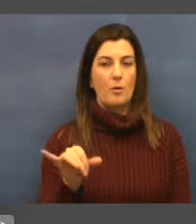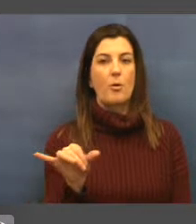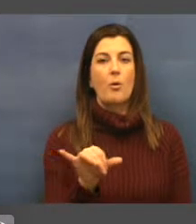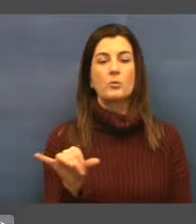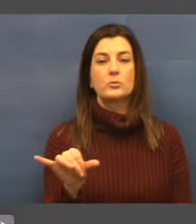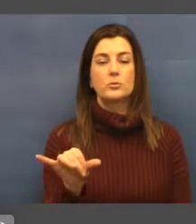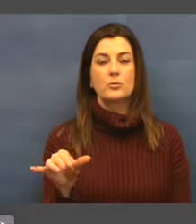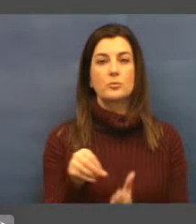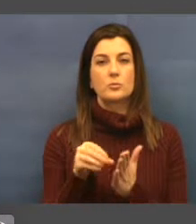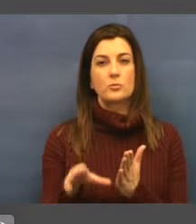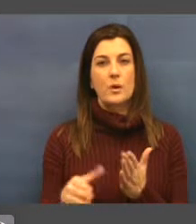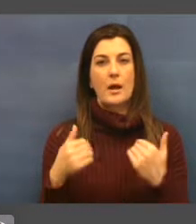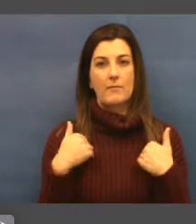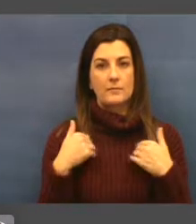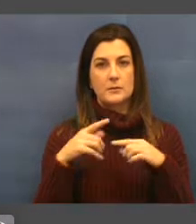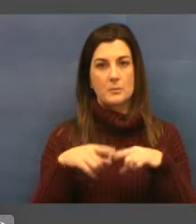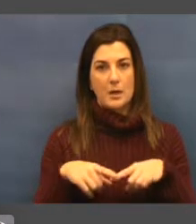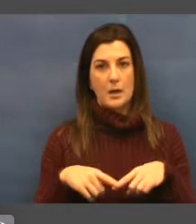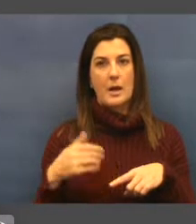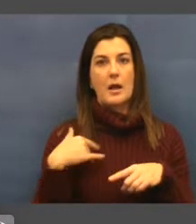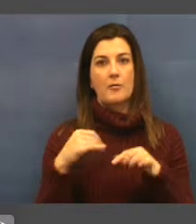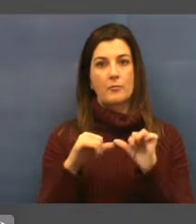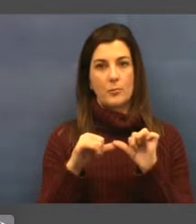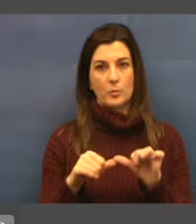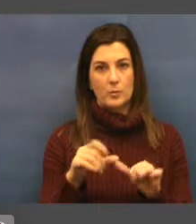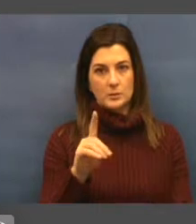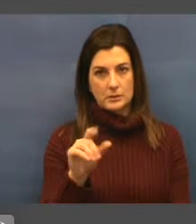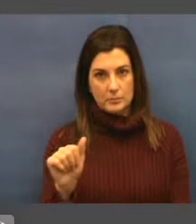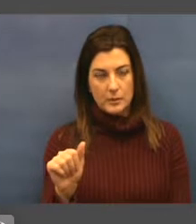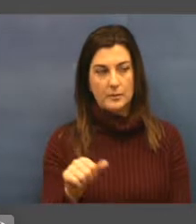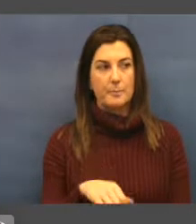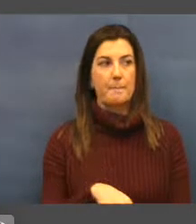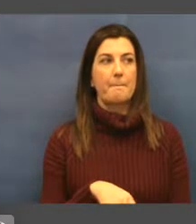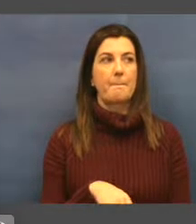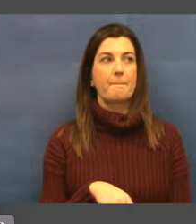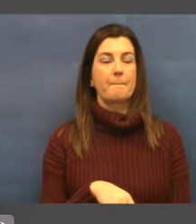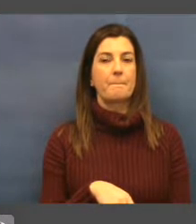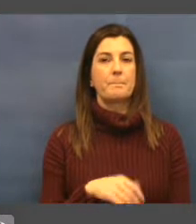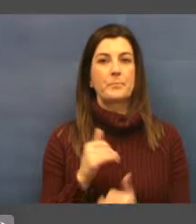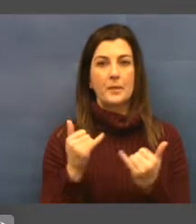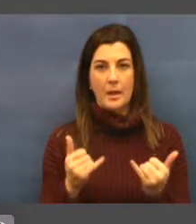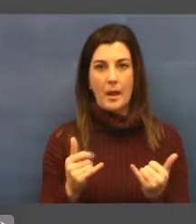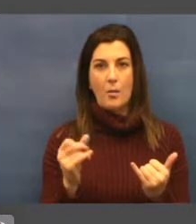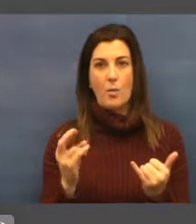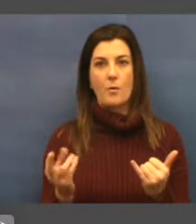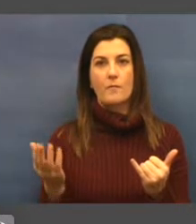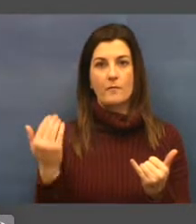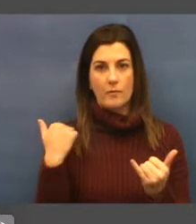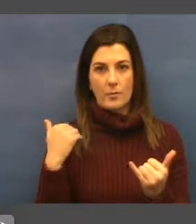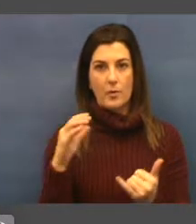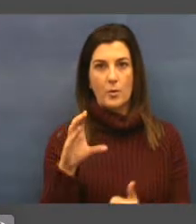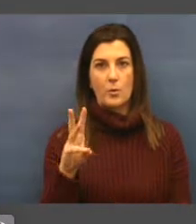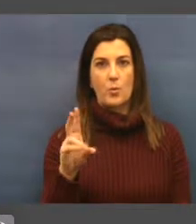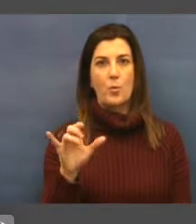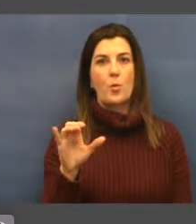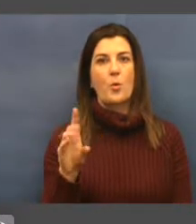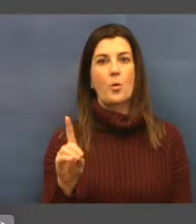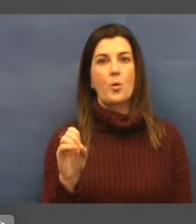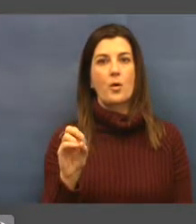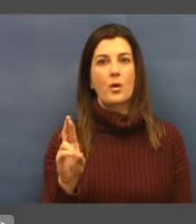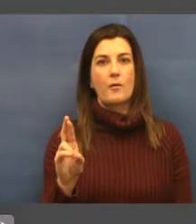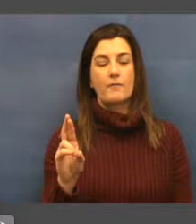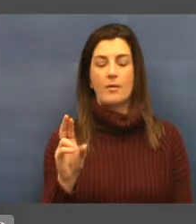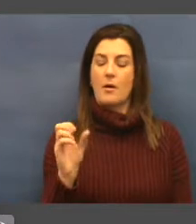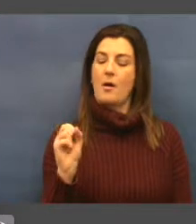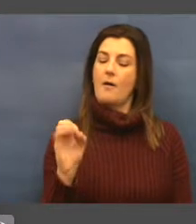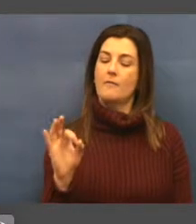Also, students who have a dependent, have a permanent disability, are a current or former ward of the Crown, or have declared